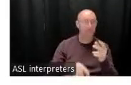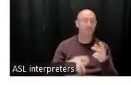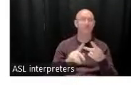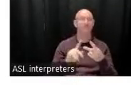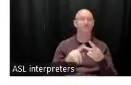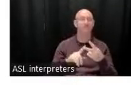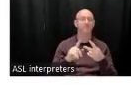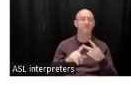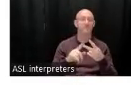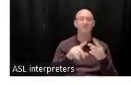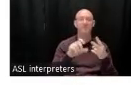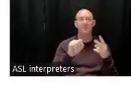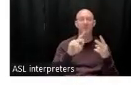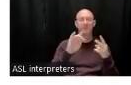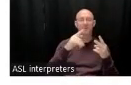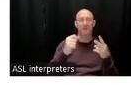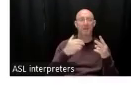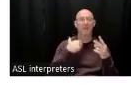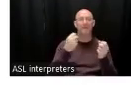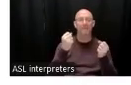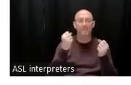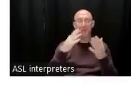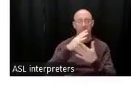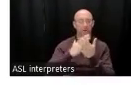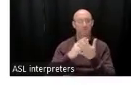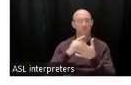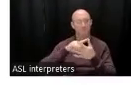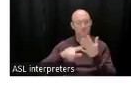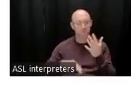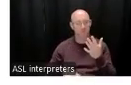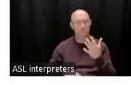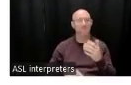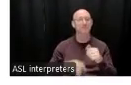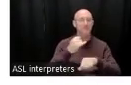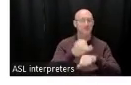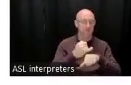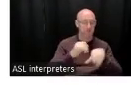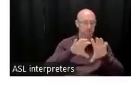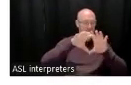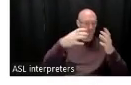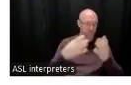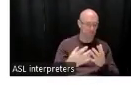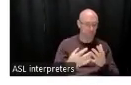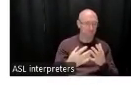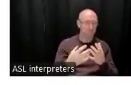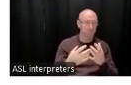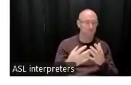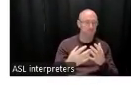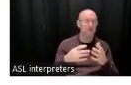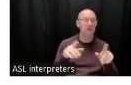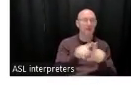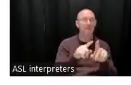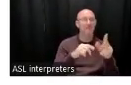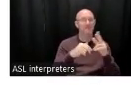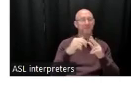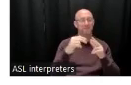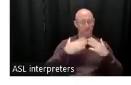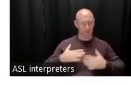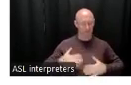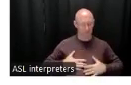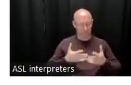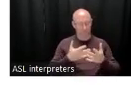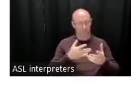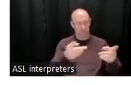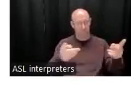that setting has many different dimensions. So it is the institution itself as a physical entity, but also